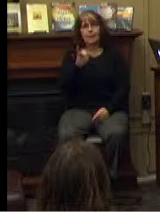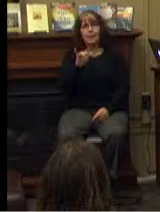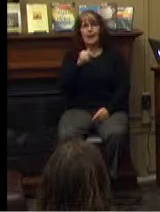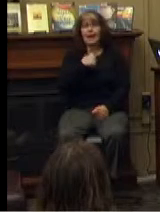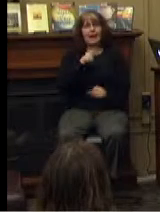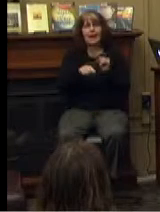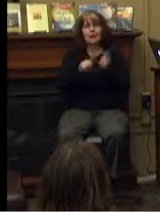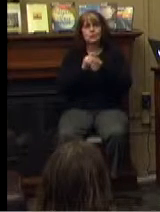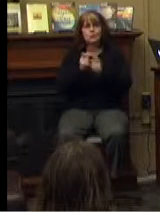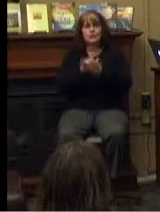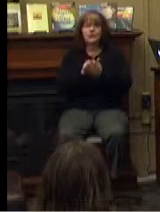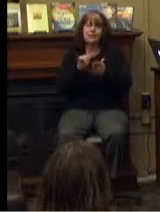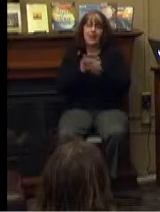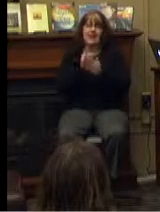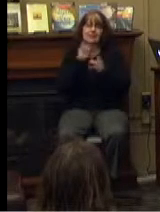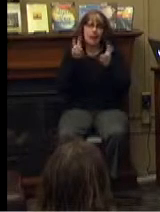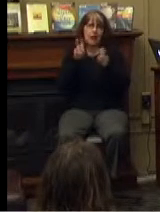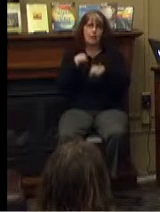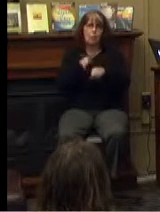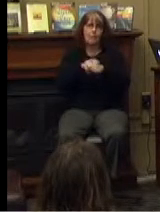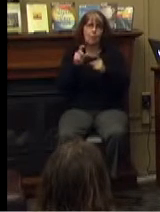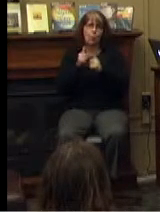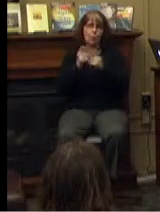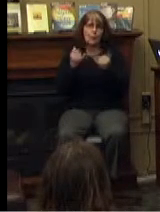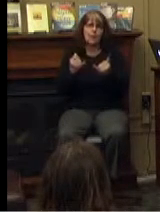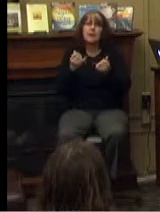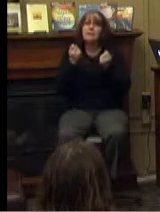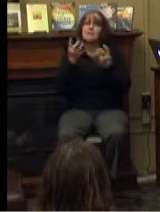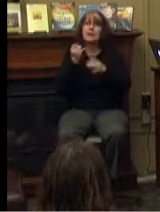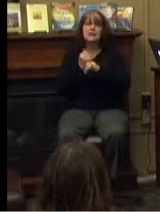now. There are many institutions that have taken